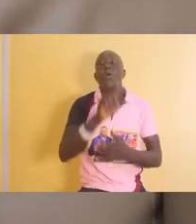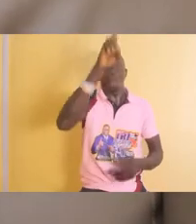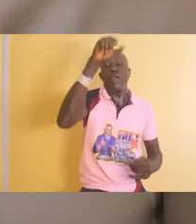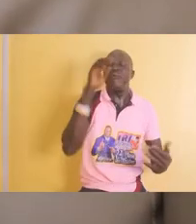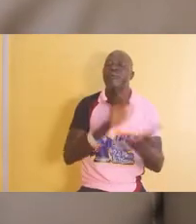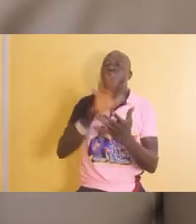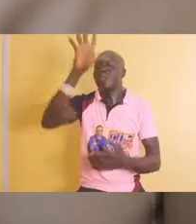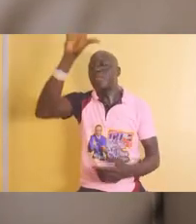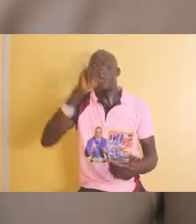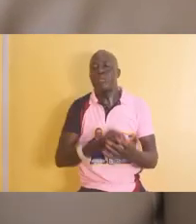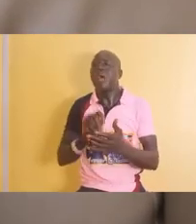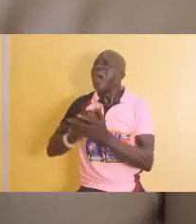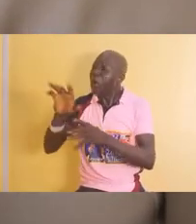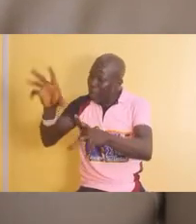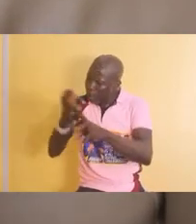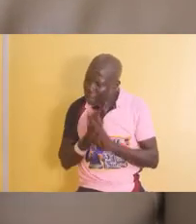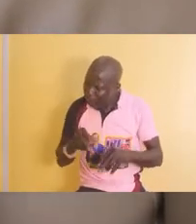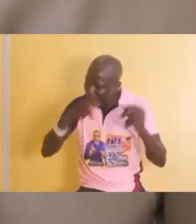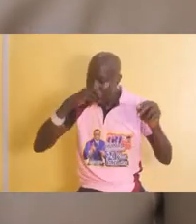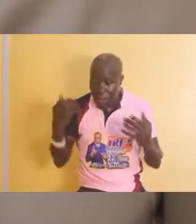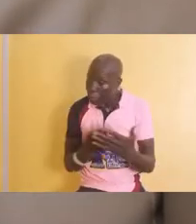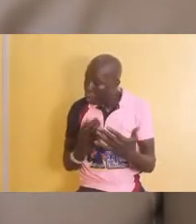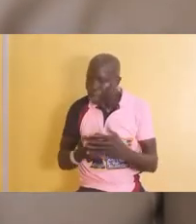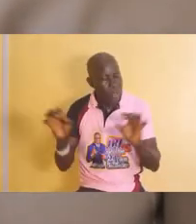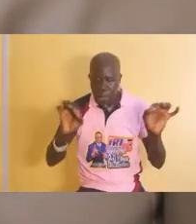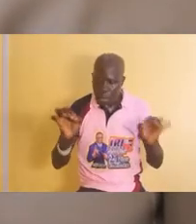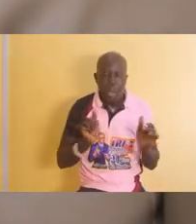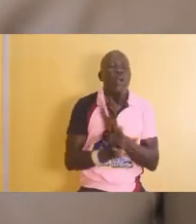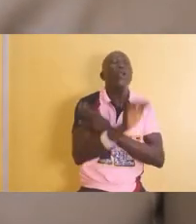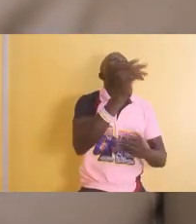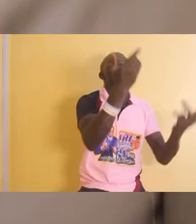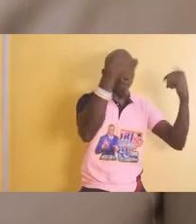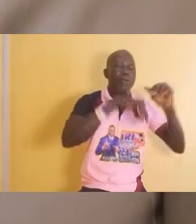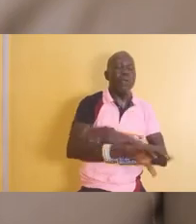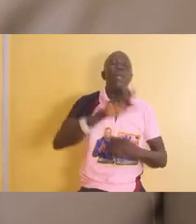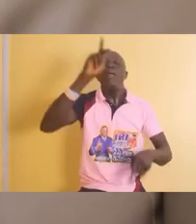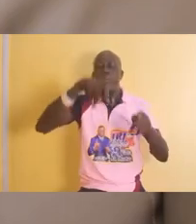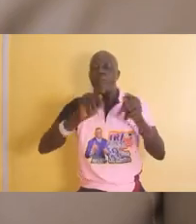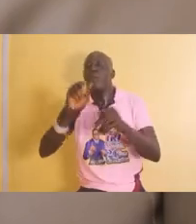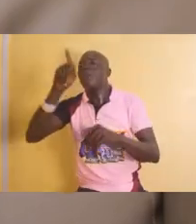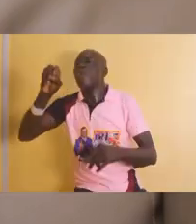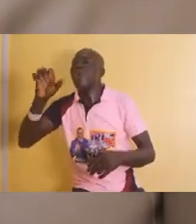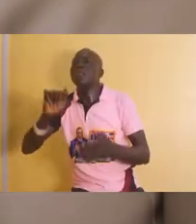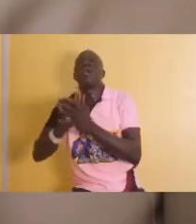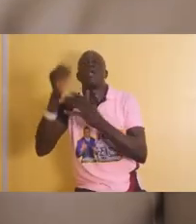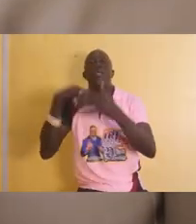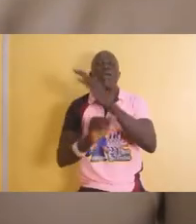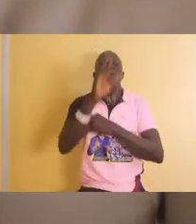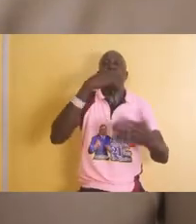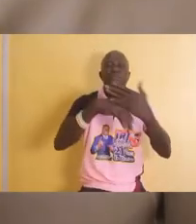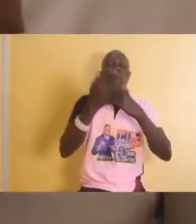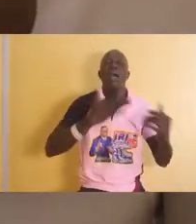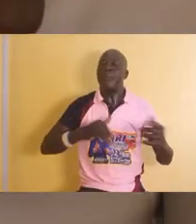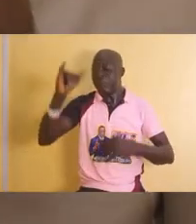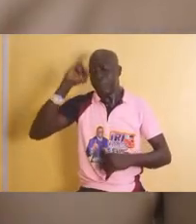150,000. I said, did you steal only it? Only daddy. She said that, the day for that God has come for the POS. What you alone want here? Before God,